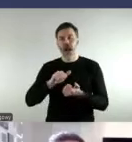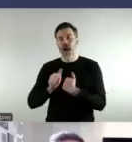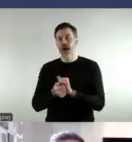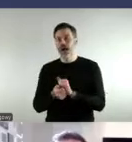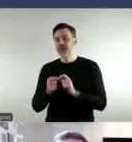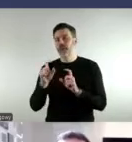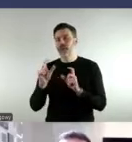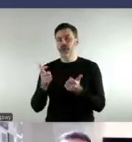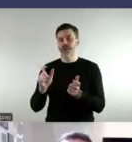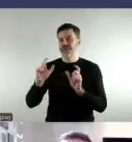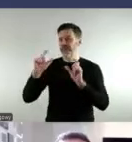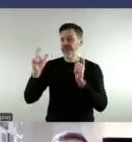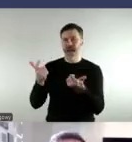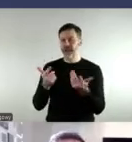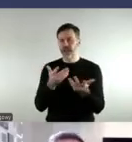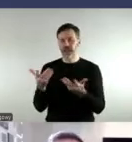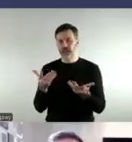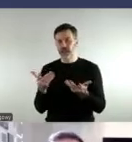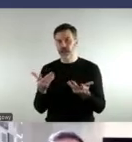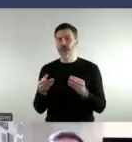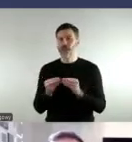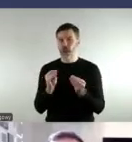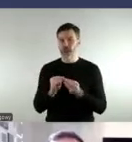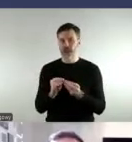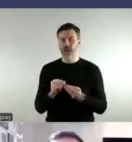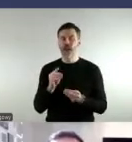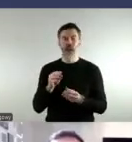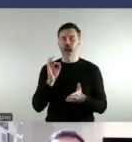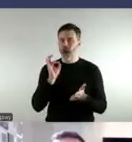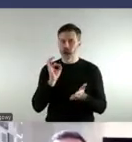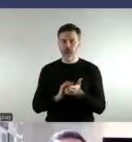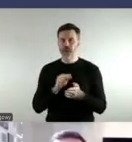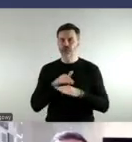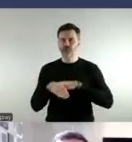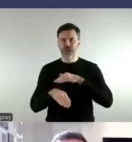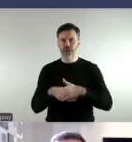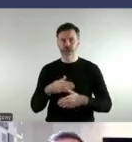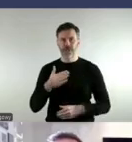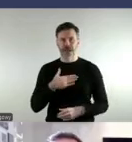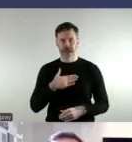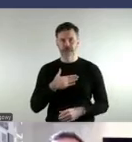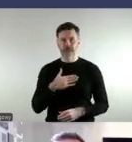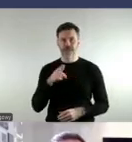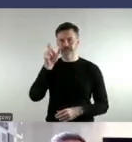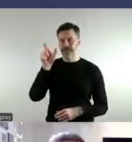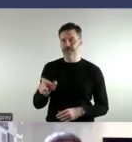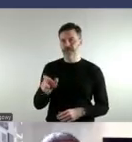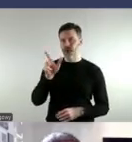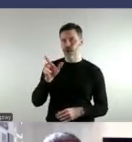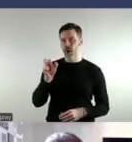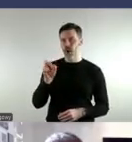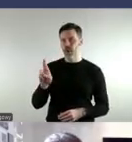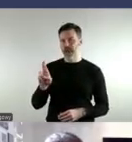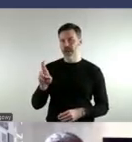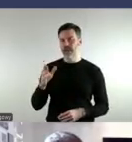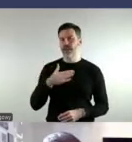homeless or victims of certain disasters. We do have the city coroner in our city, and thanks to good